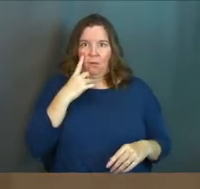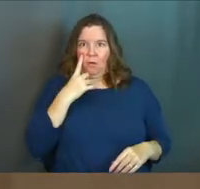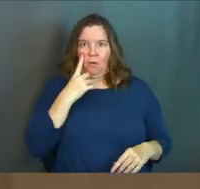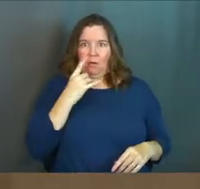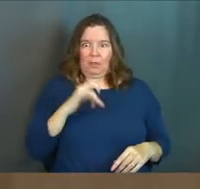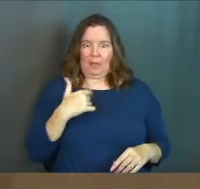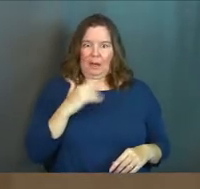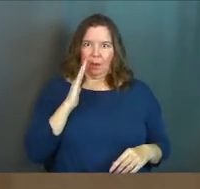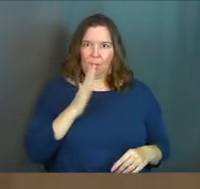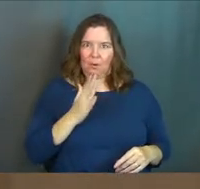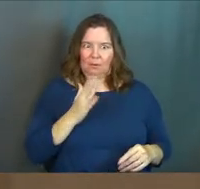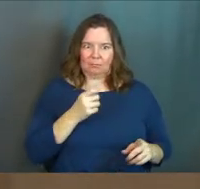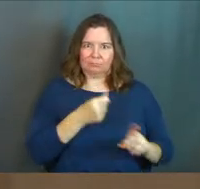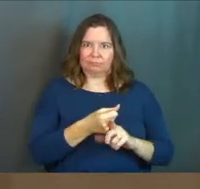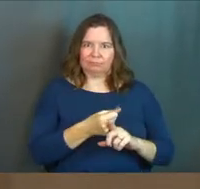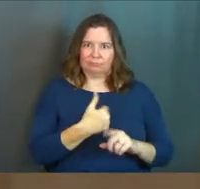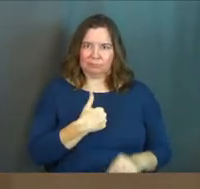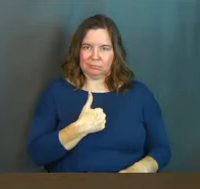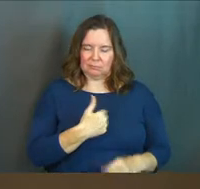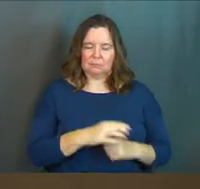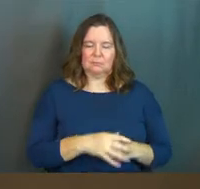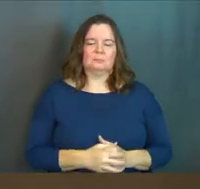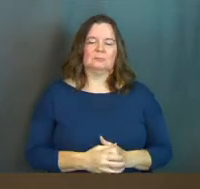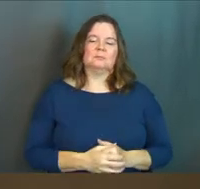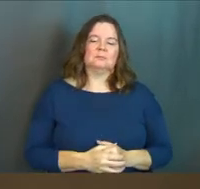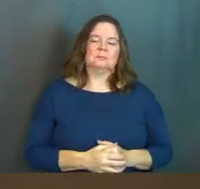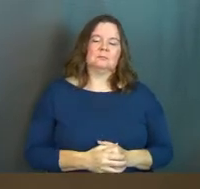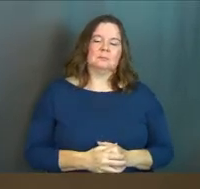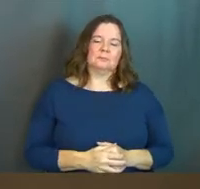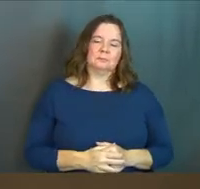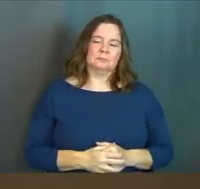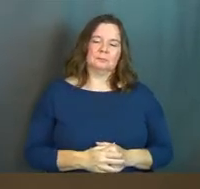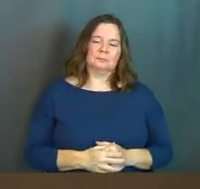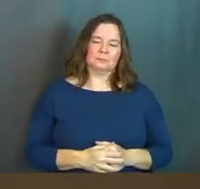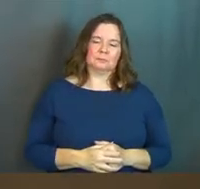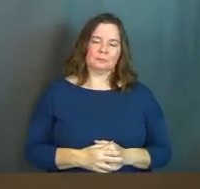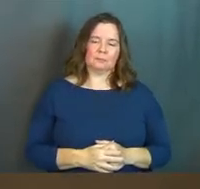thought that I would be there. And